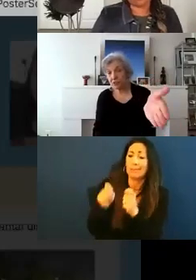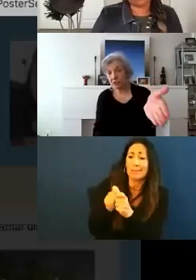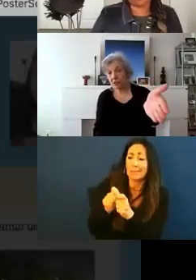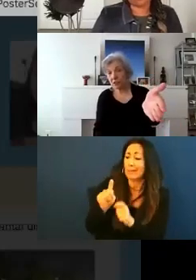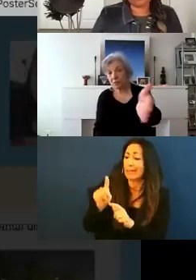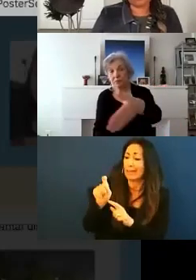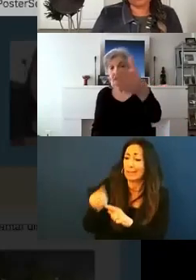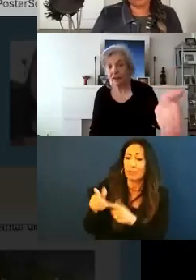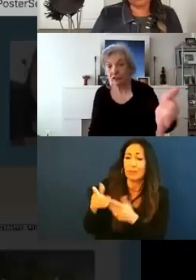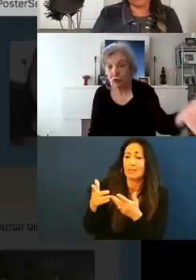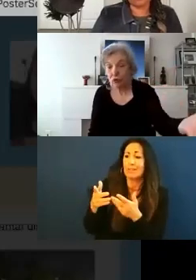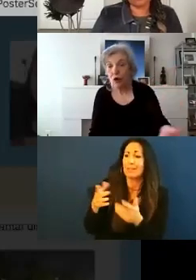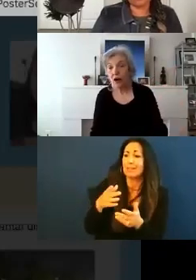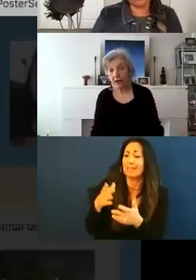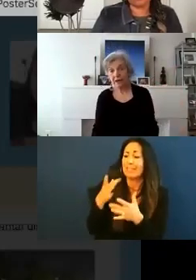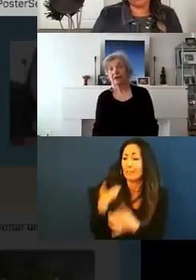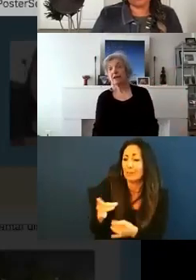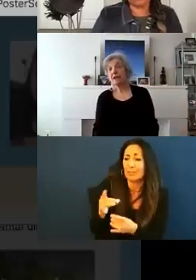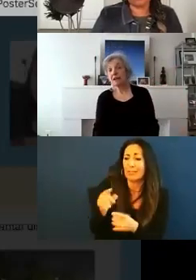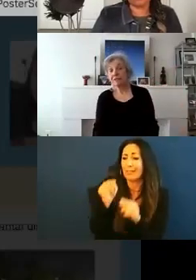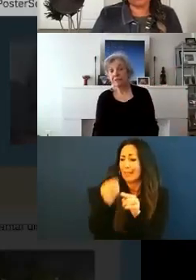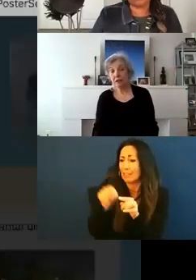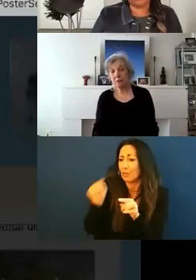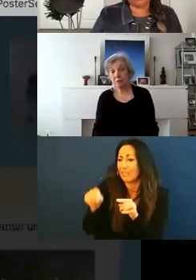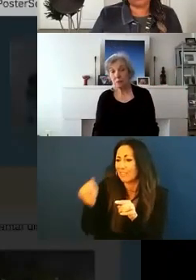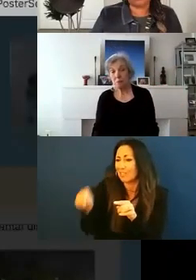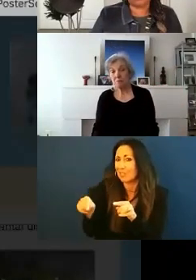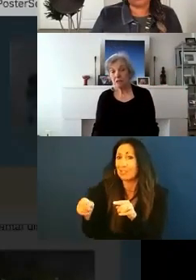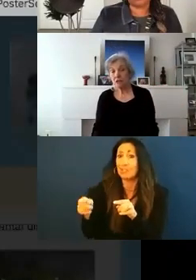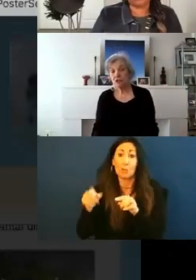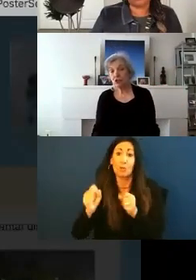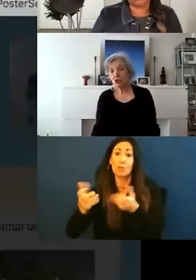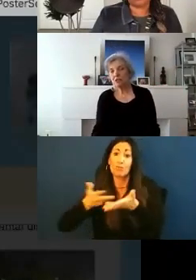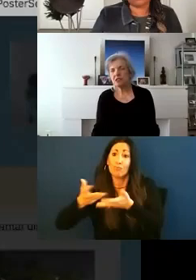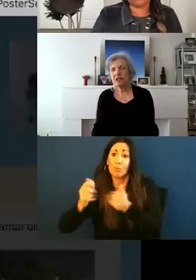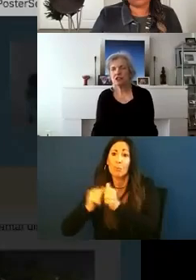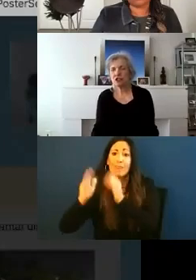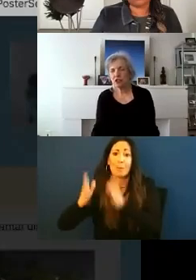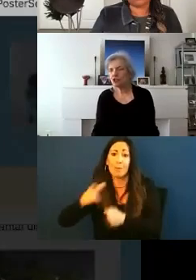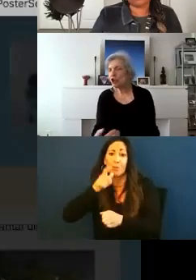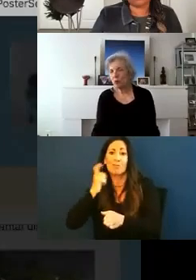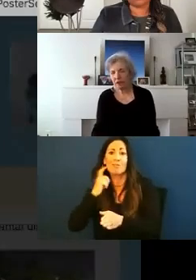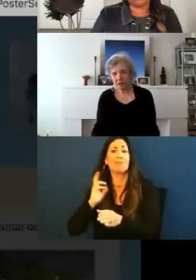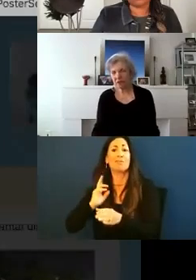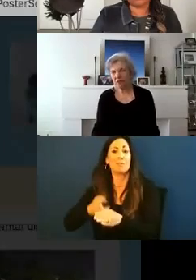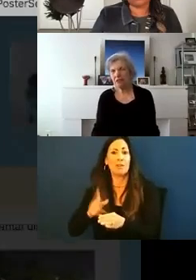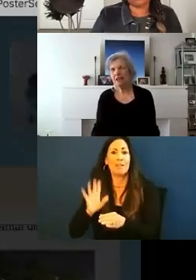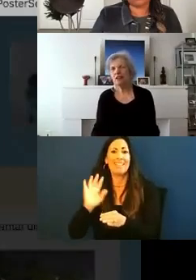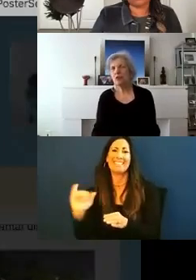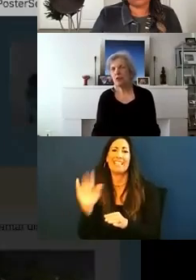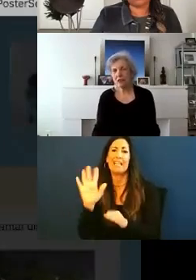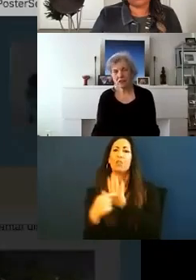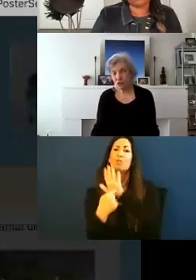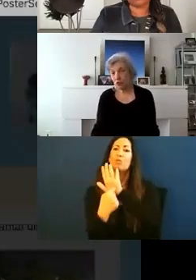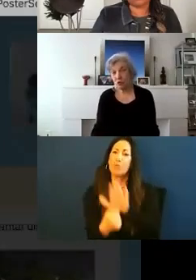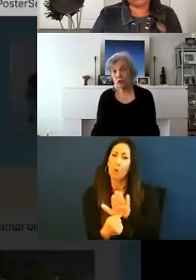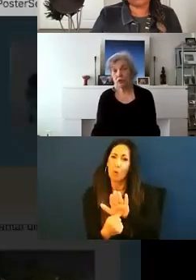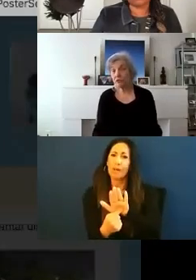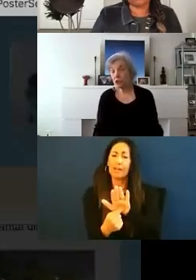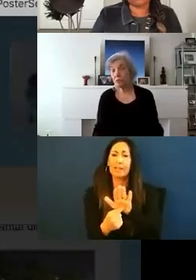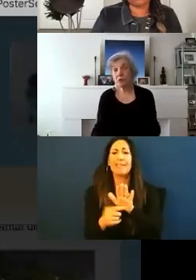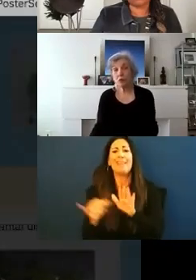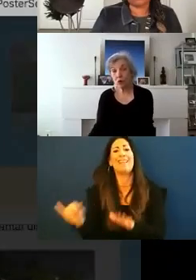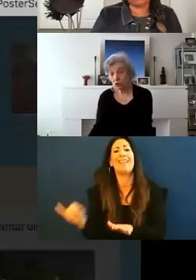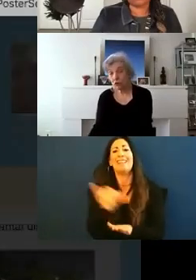interested in X or Y? If so you're essentially showing it in a way that you would